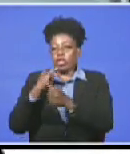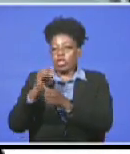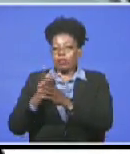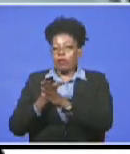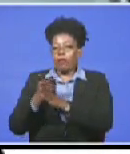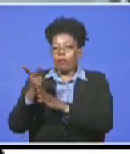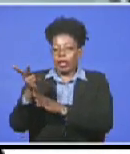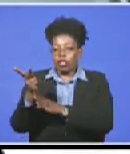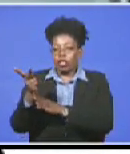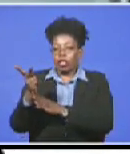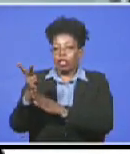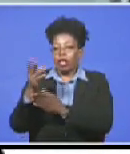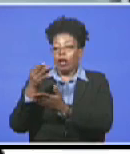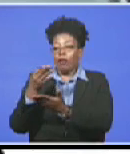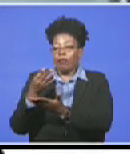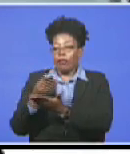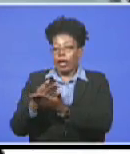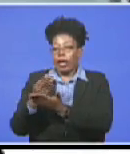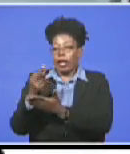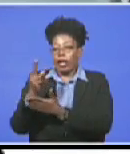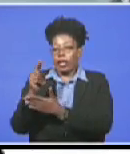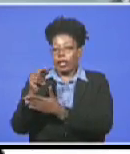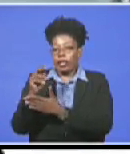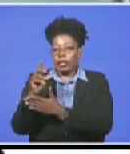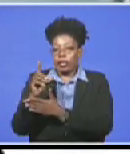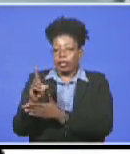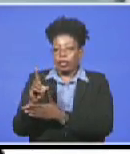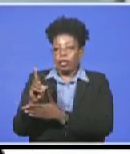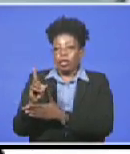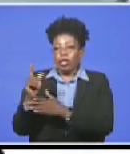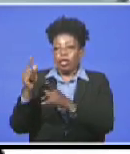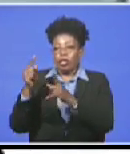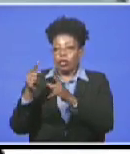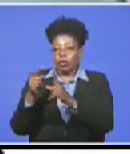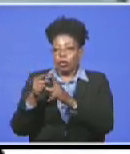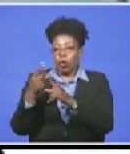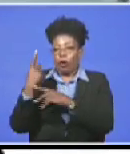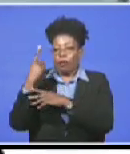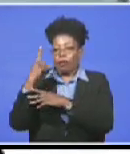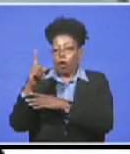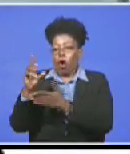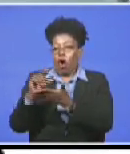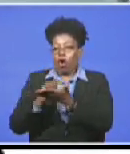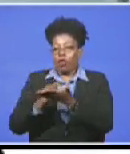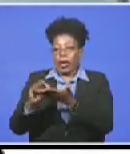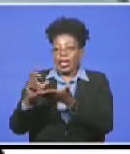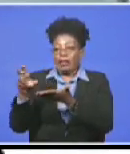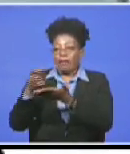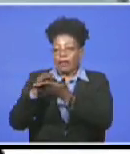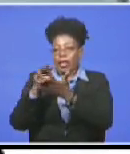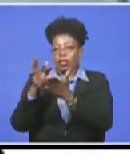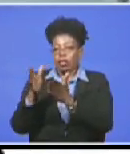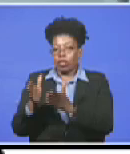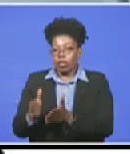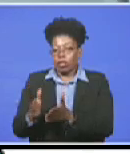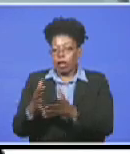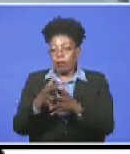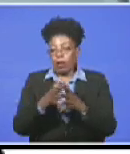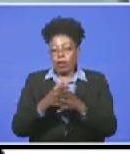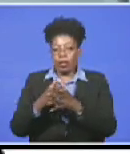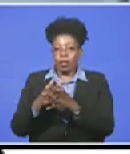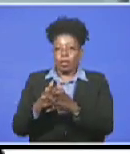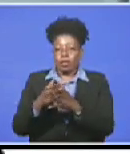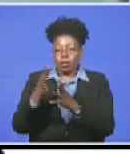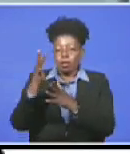professional fund which is geared towards what we call accredited investors, which the Americans call